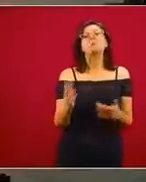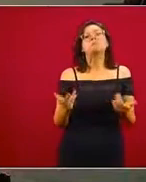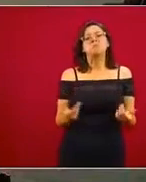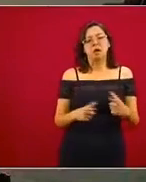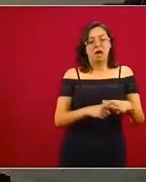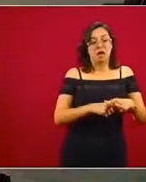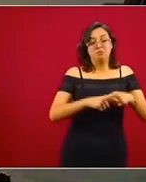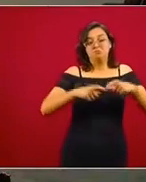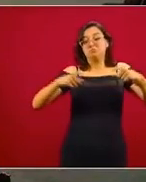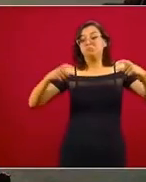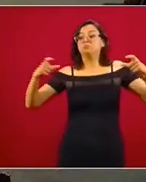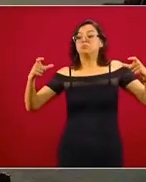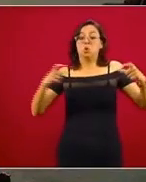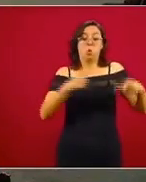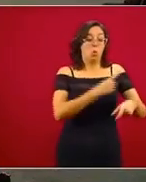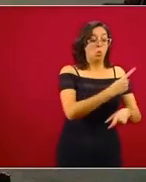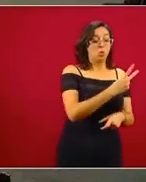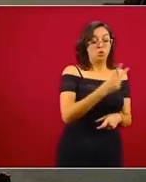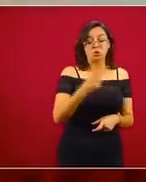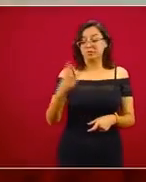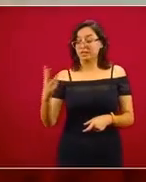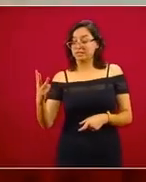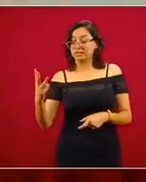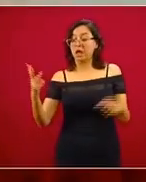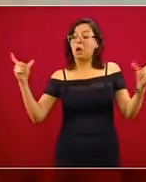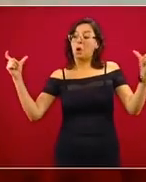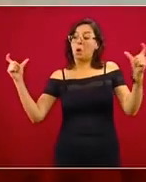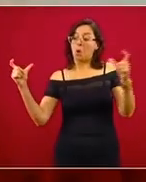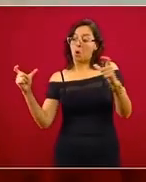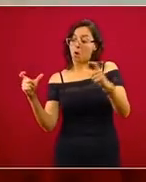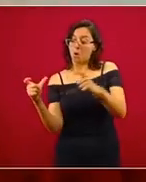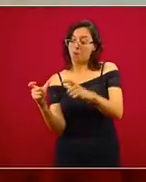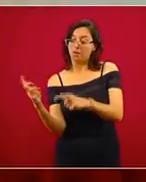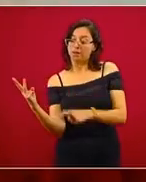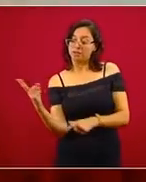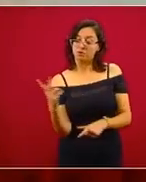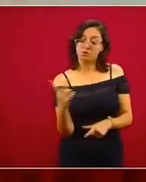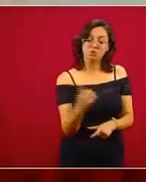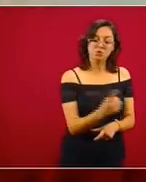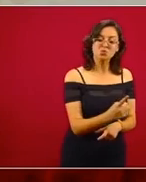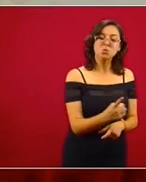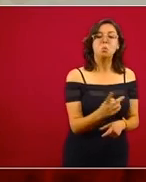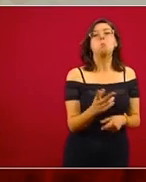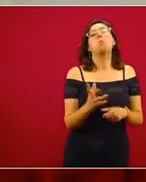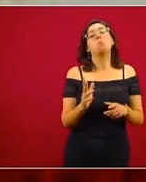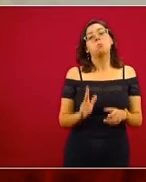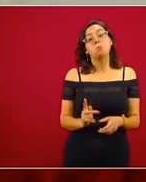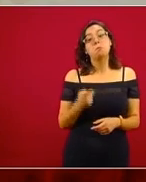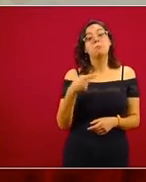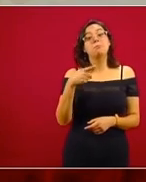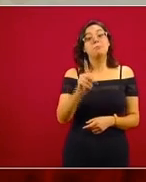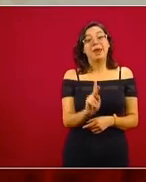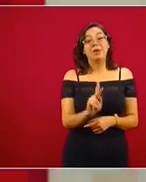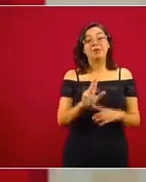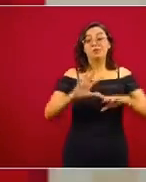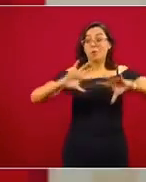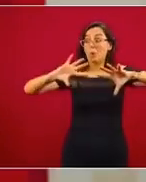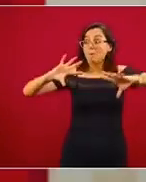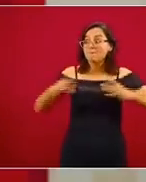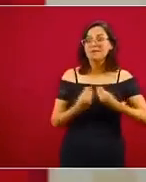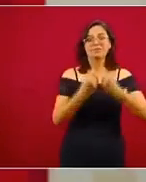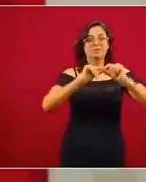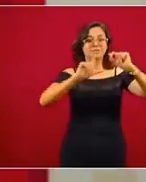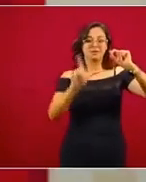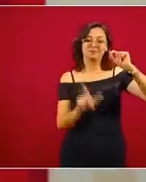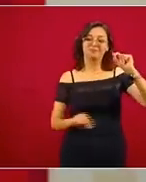been using to stay at home. So there is a sort of symmetry there between the up and the down. But when we look